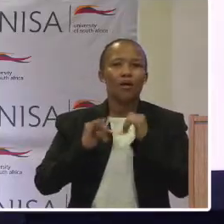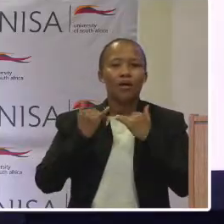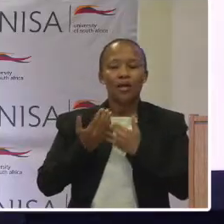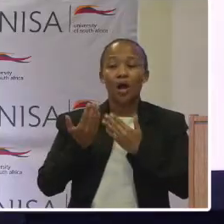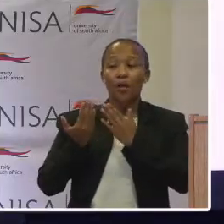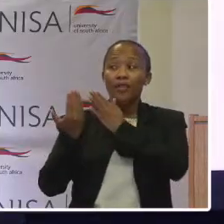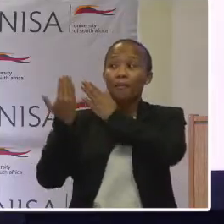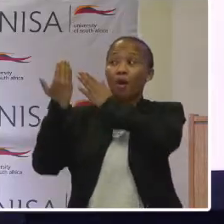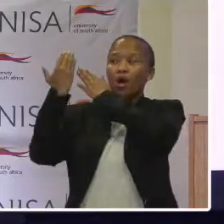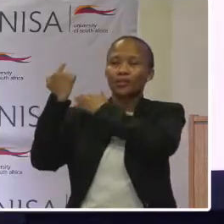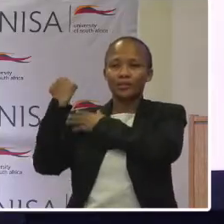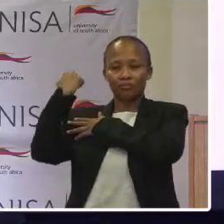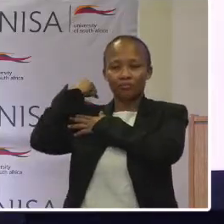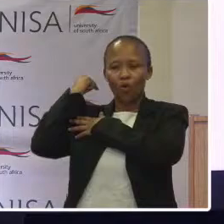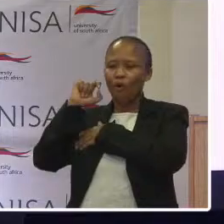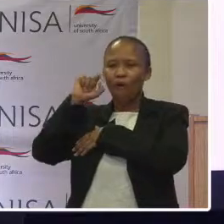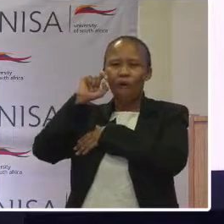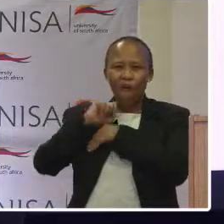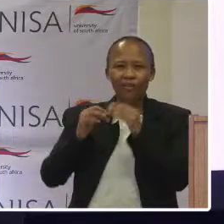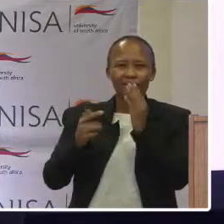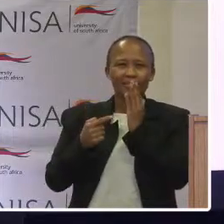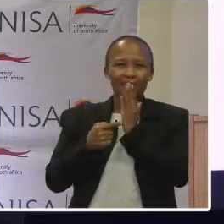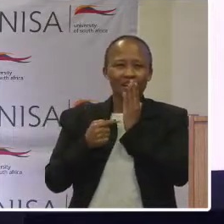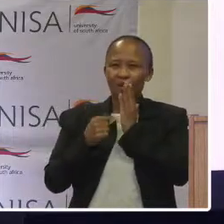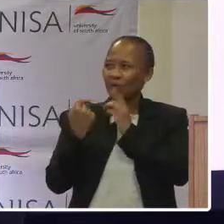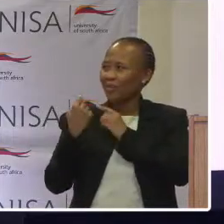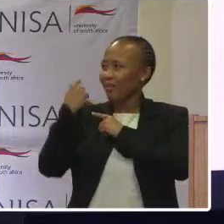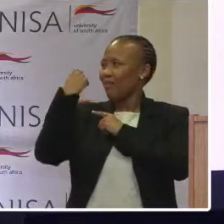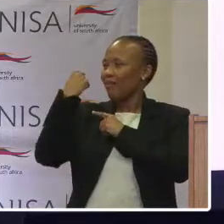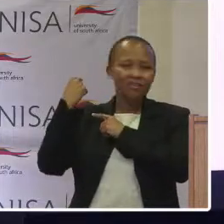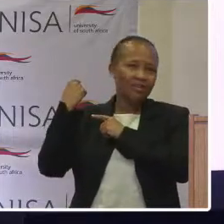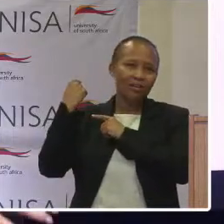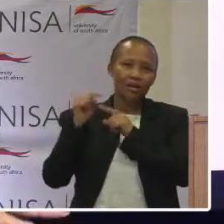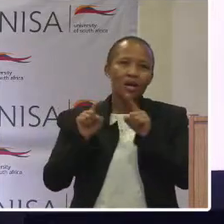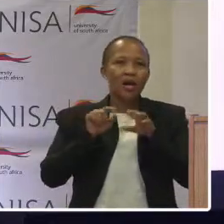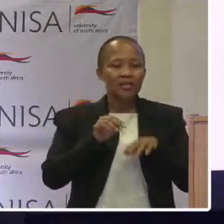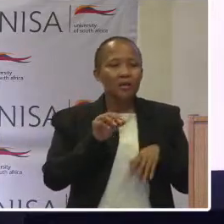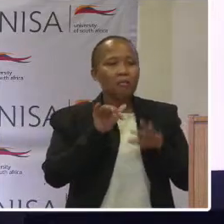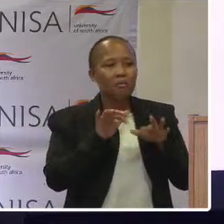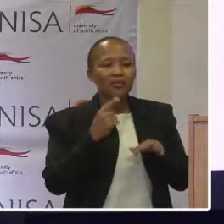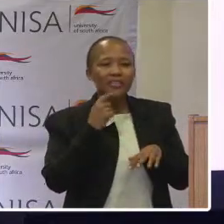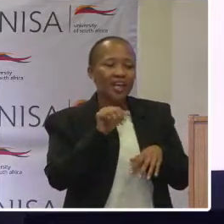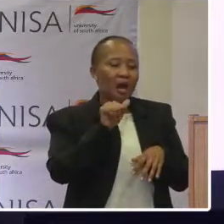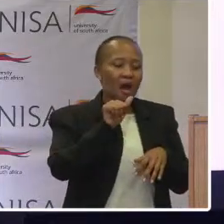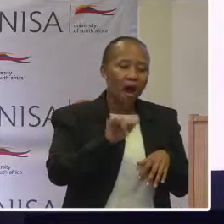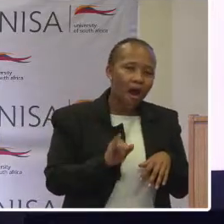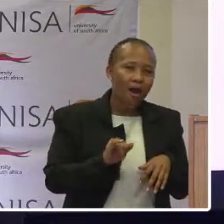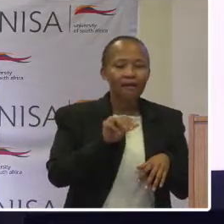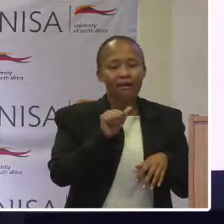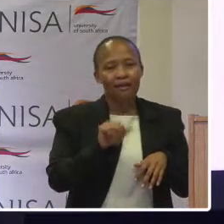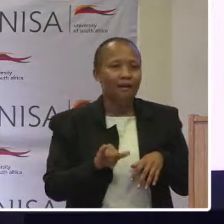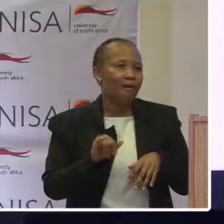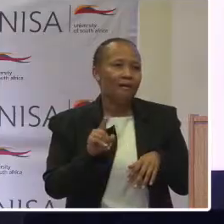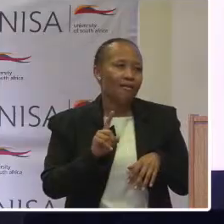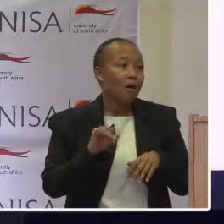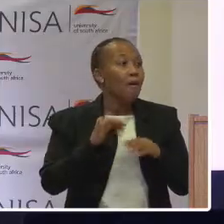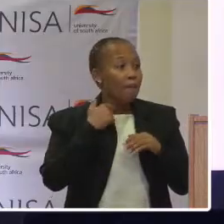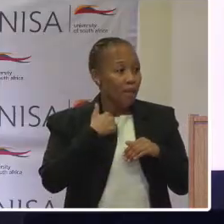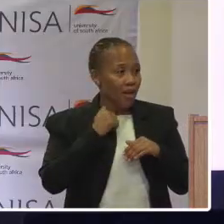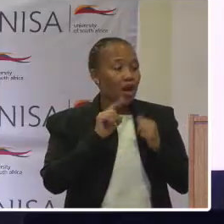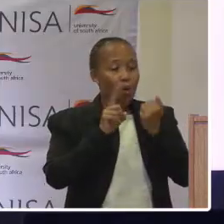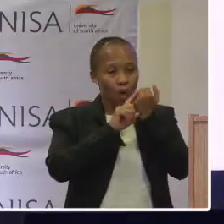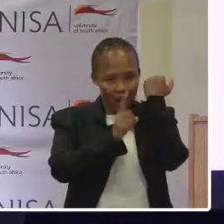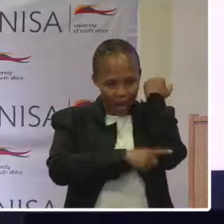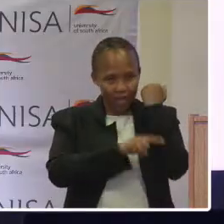looking at old technologies. Like people say, everyone is screaming AI, AI, And I'm actually going to ask this around the room. This is my